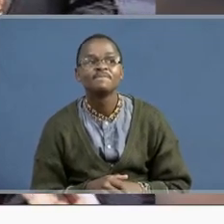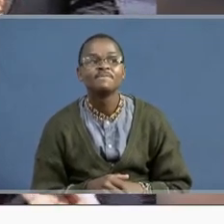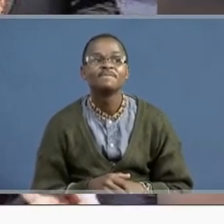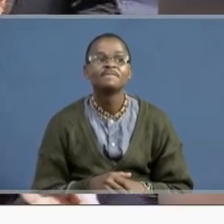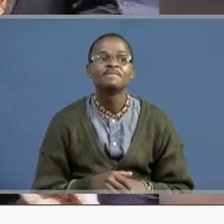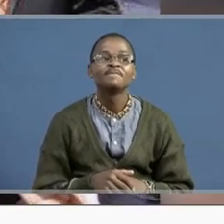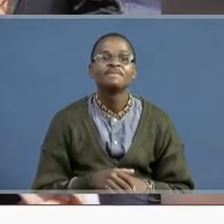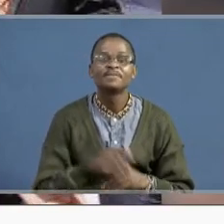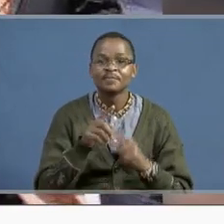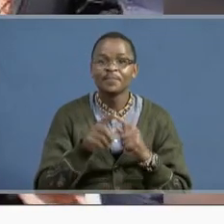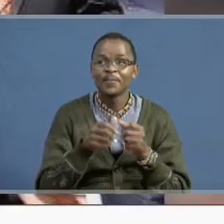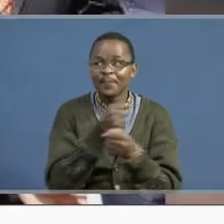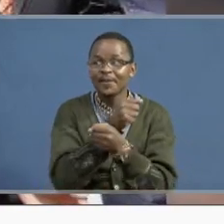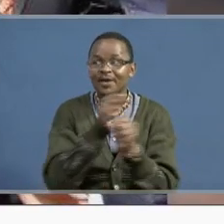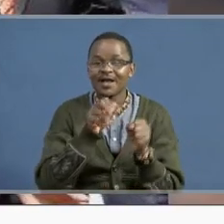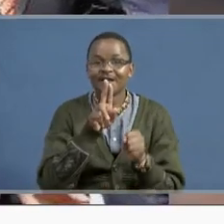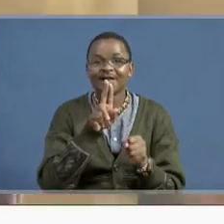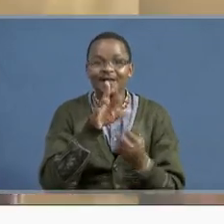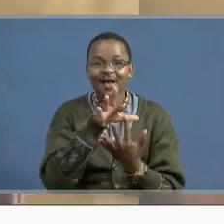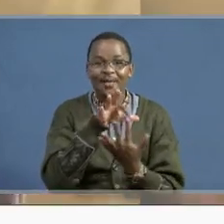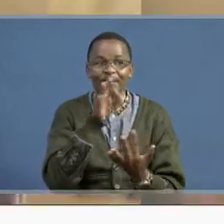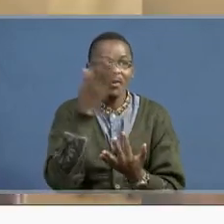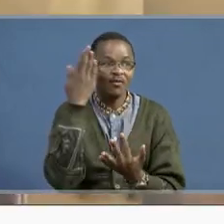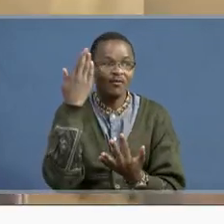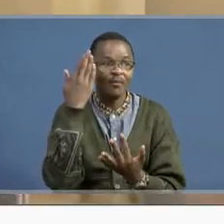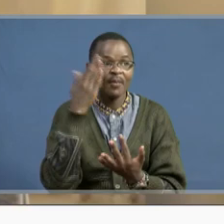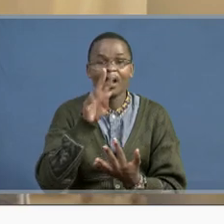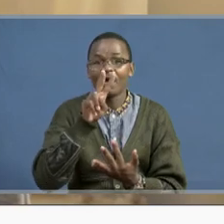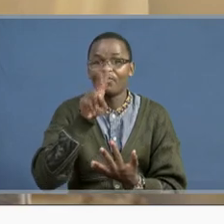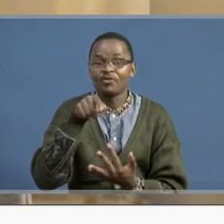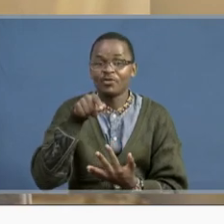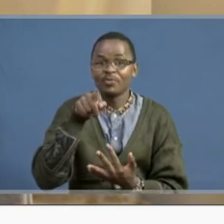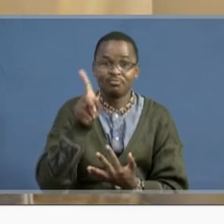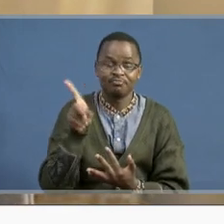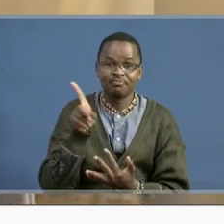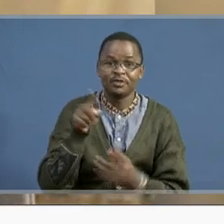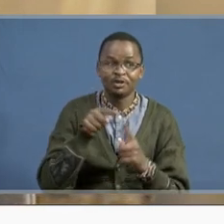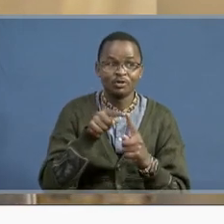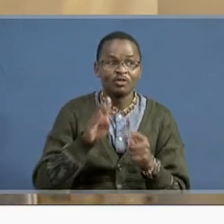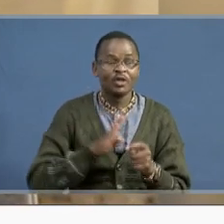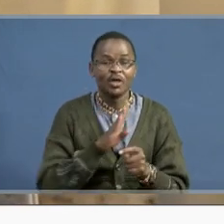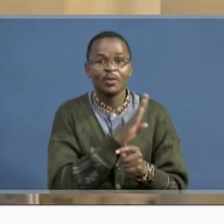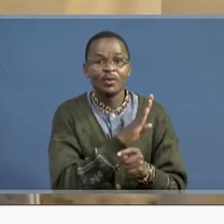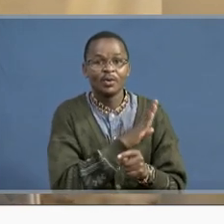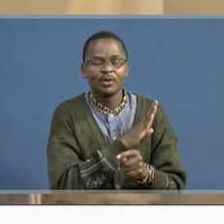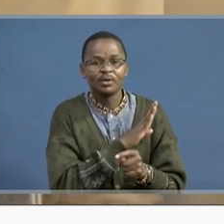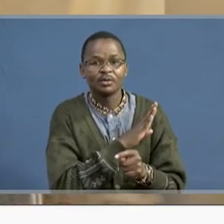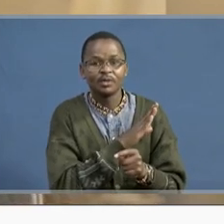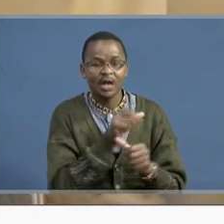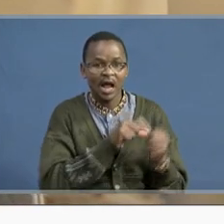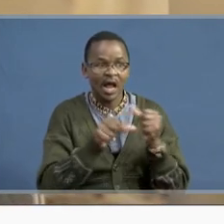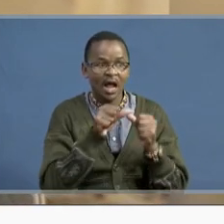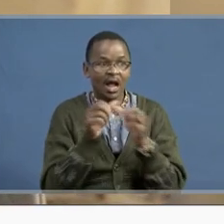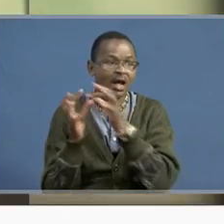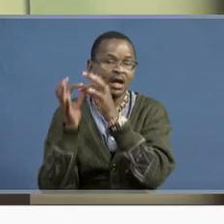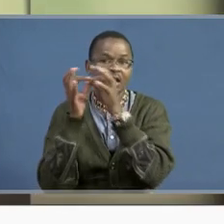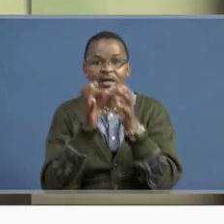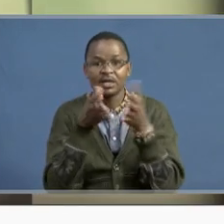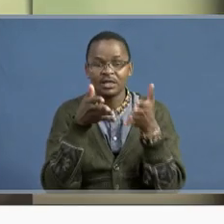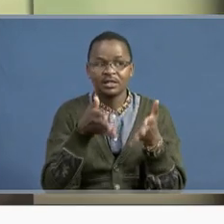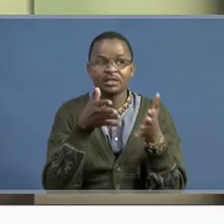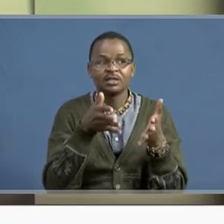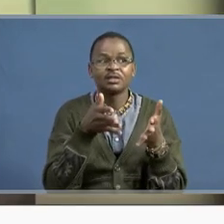On Wednesday, President Uhuru Kenyatta appointed former Vice President Moody Awori to the Board of Kenya Sports, Arts and Culture.